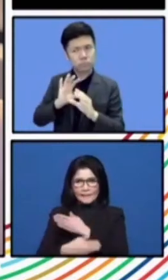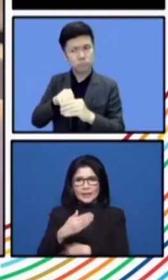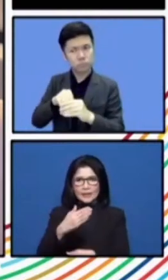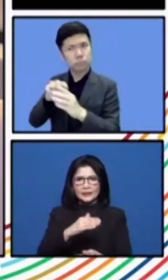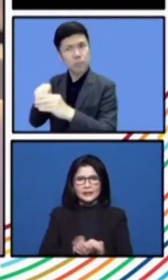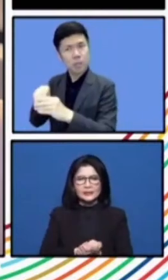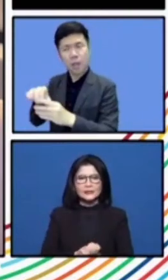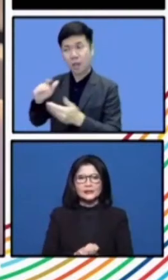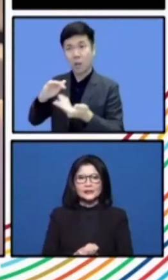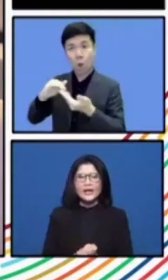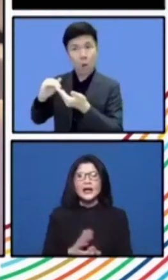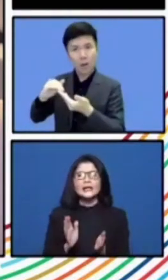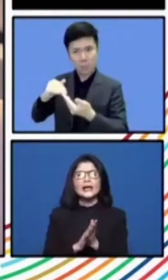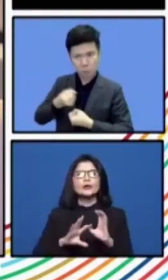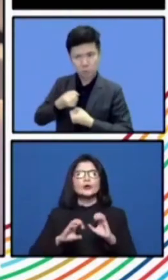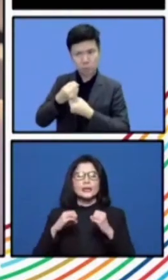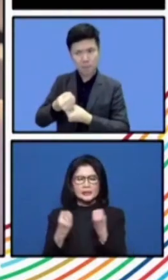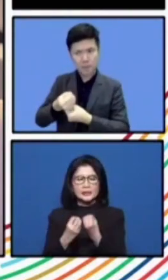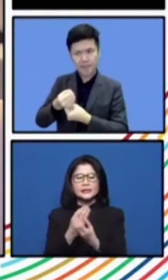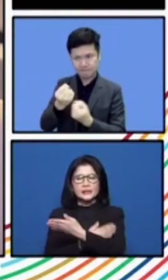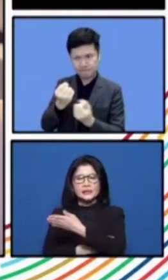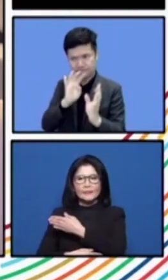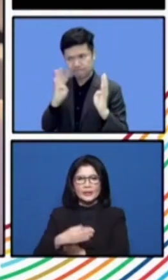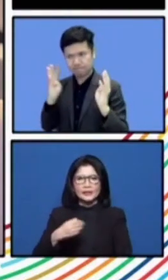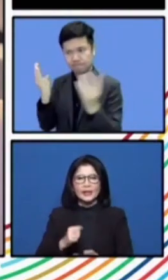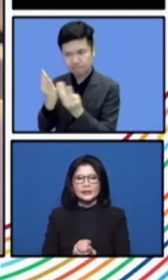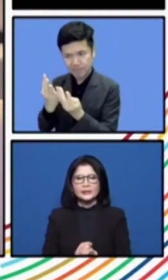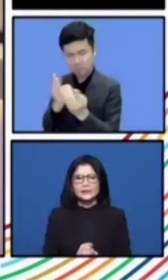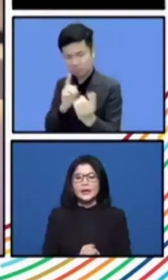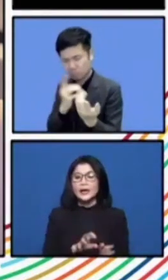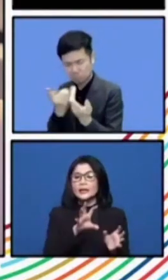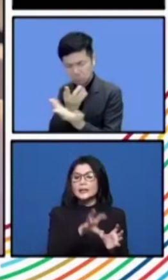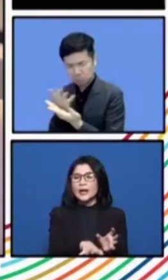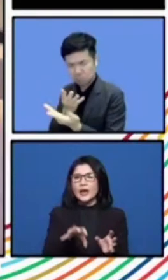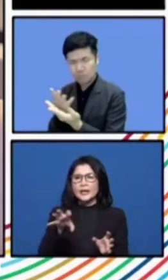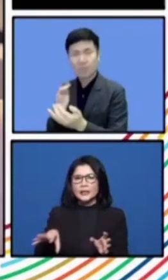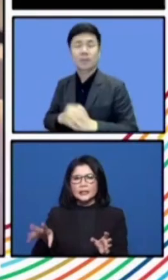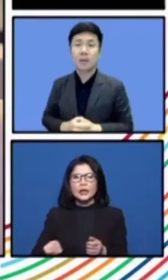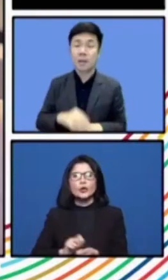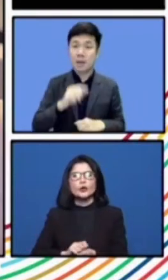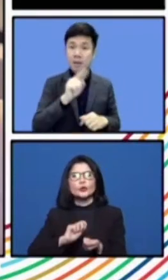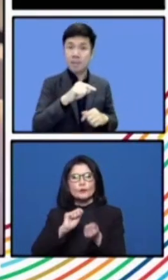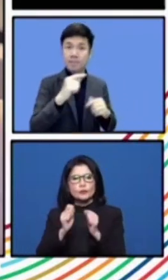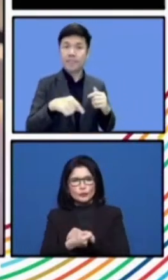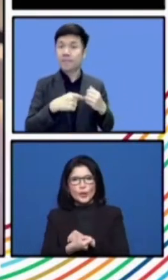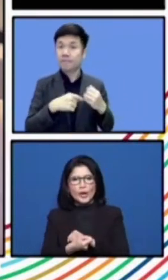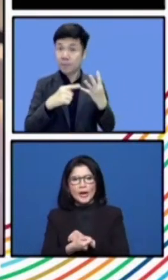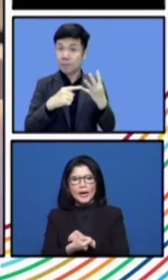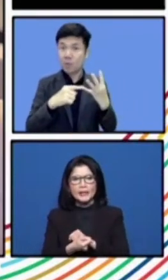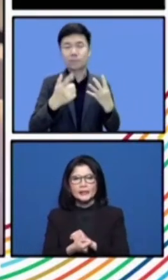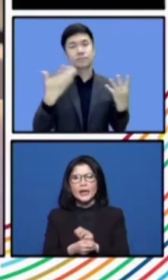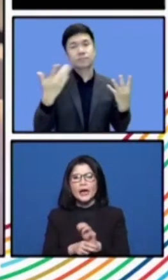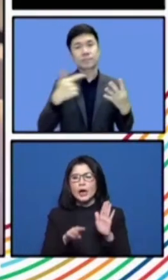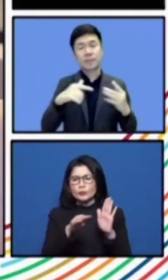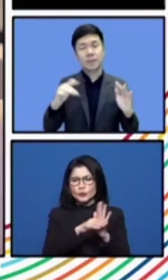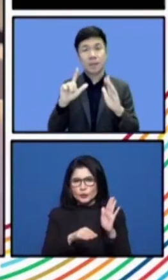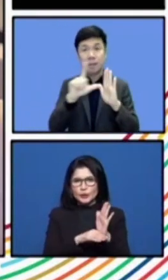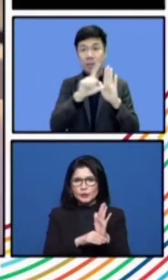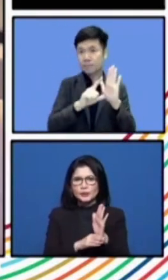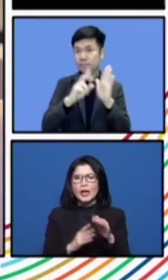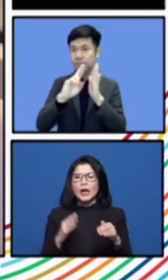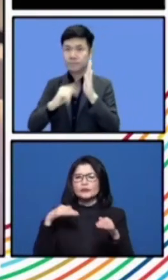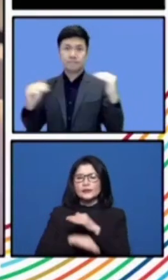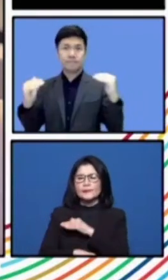organizations fourth the priority area for legislative reforms should include the harmonization of